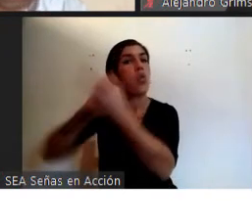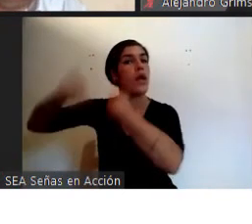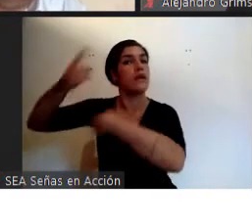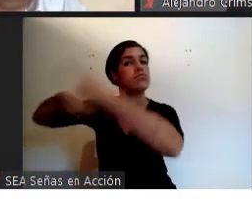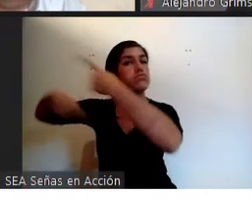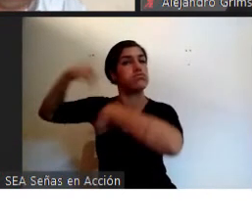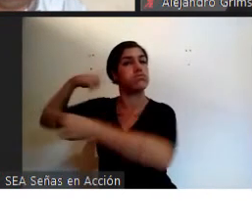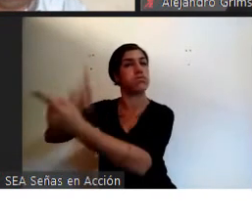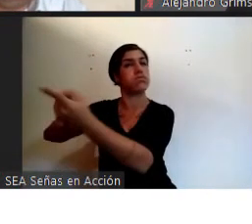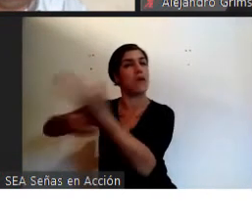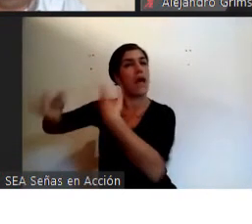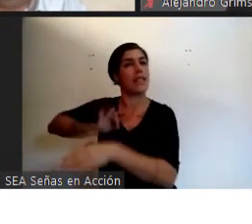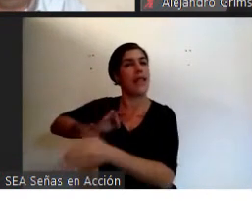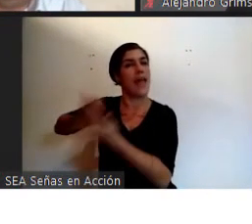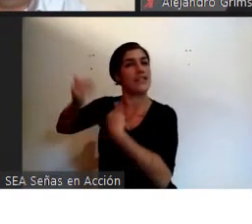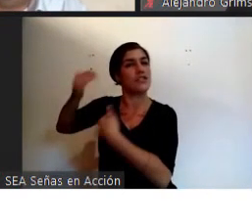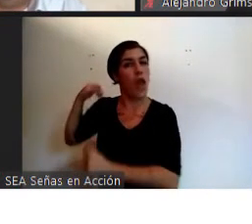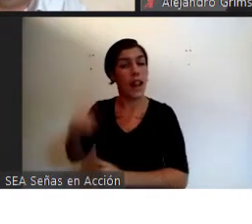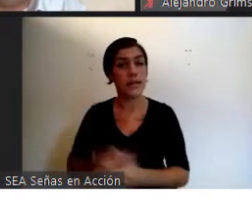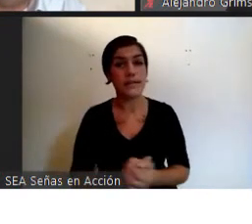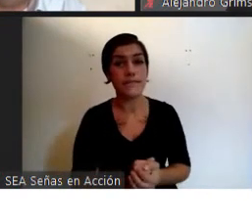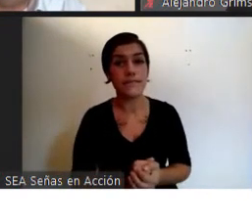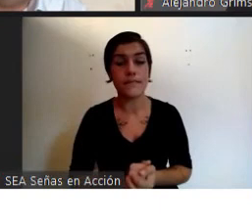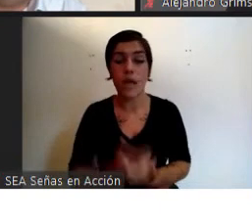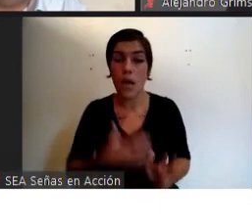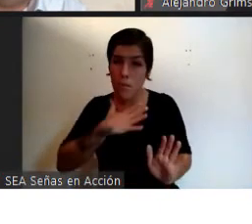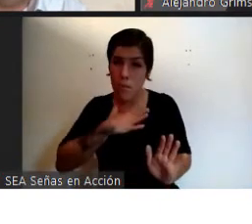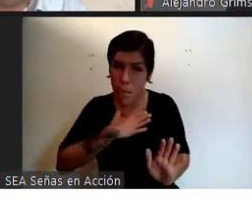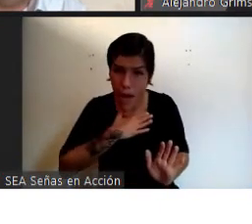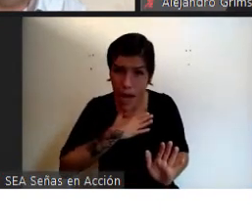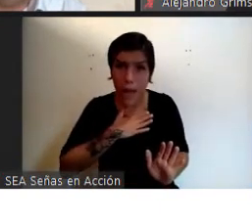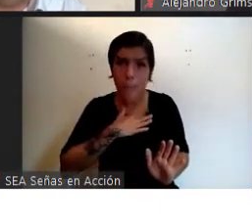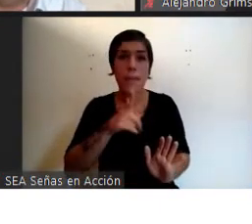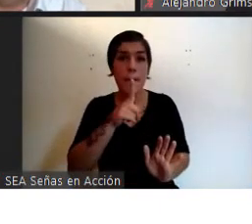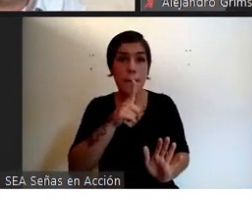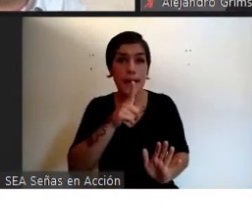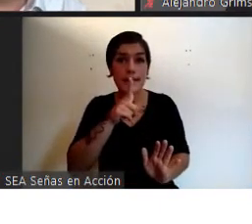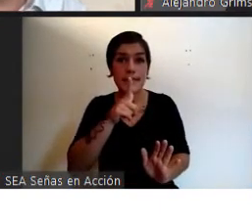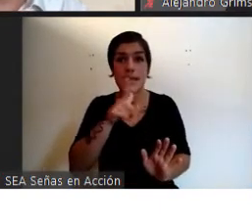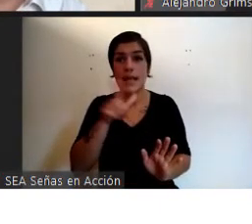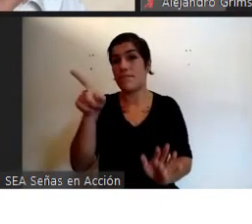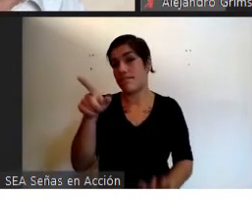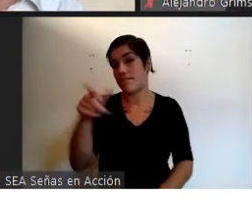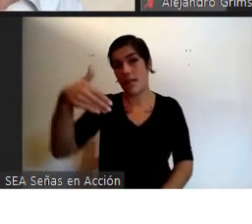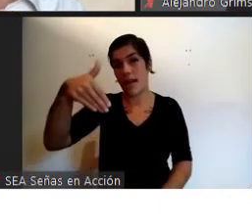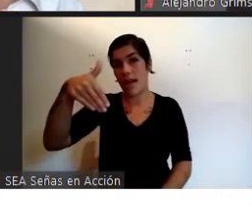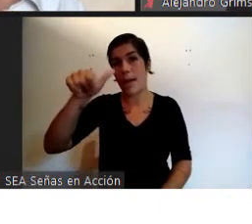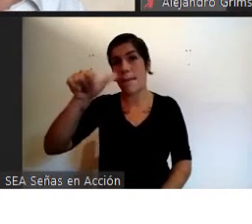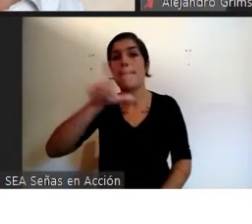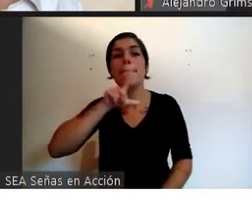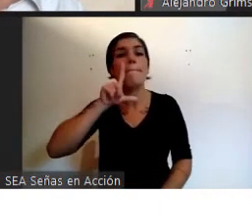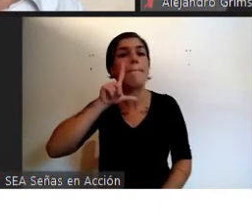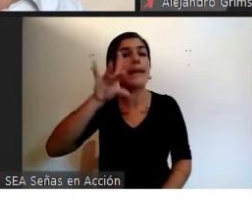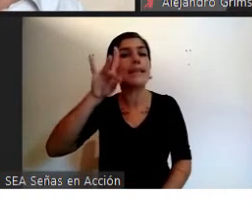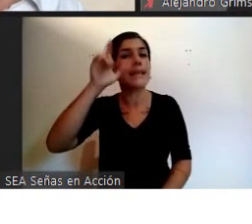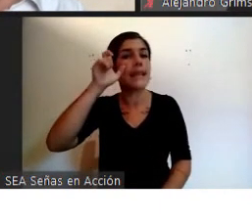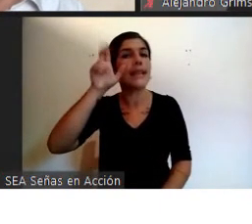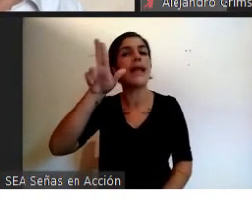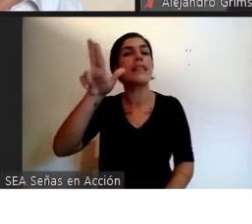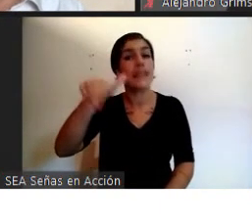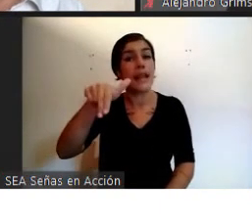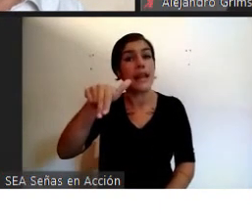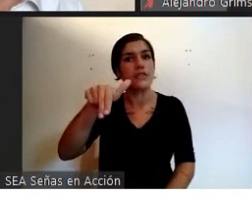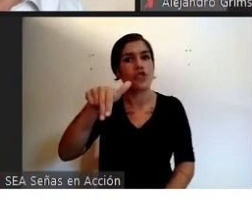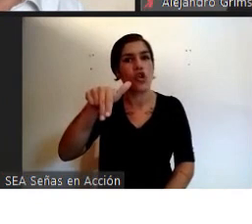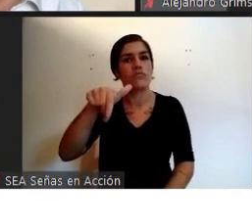go back to the bootstraps of it. As Matilde said, it would be an atrocity if this would happen without leaving any